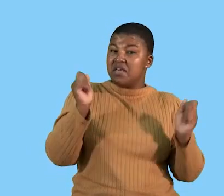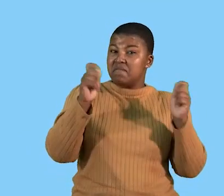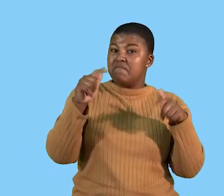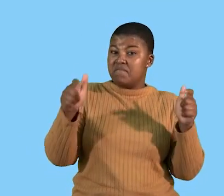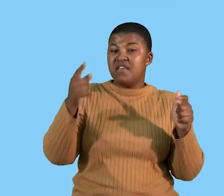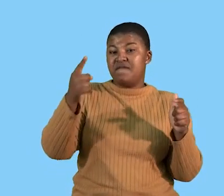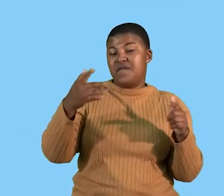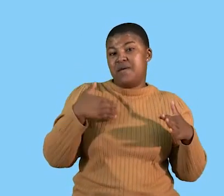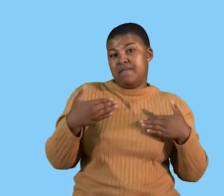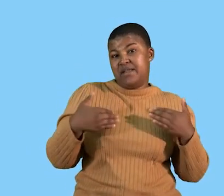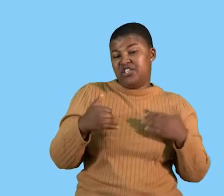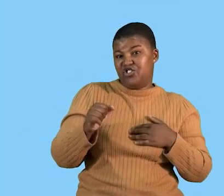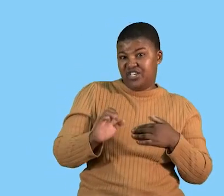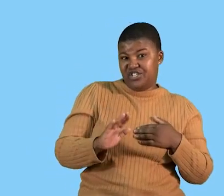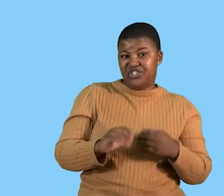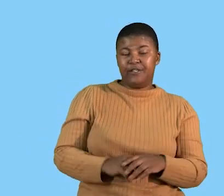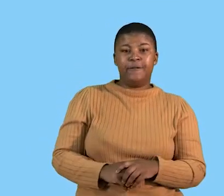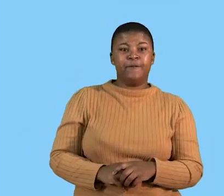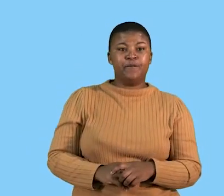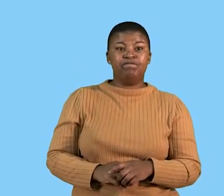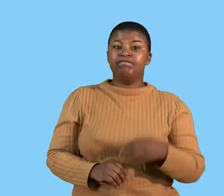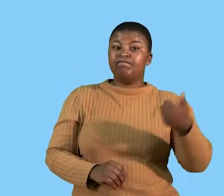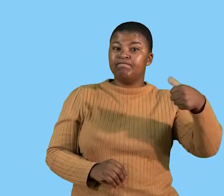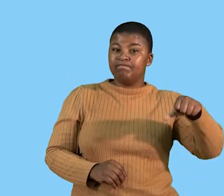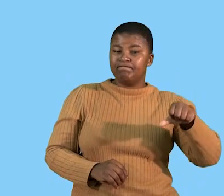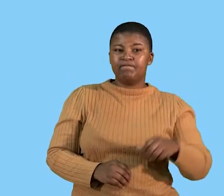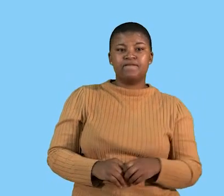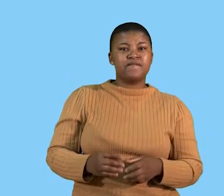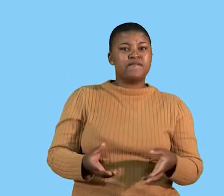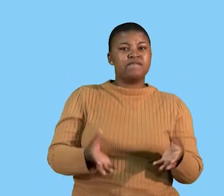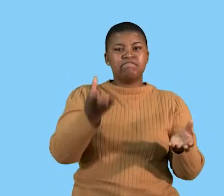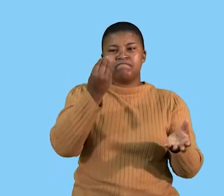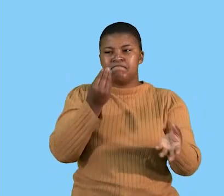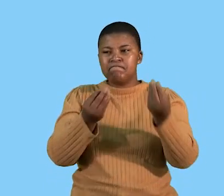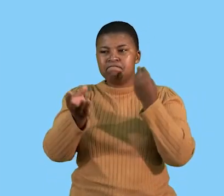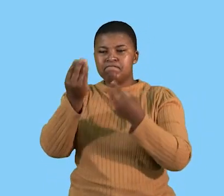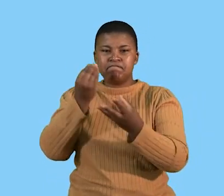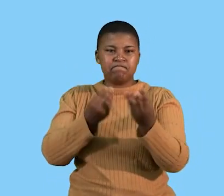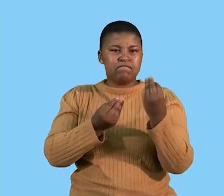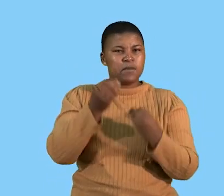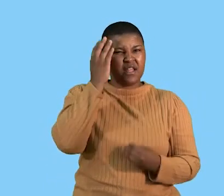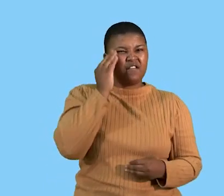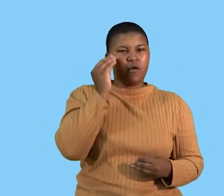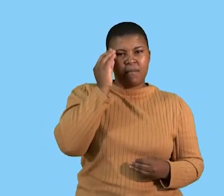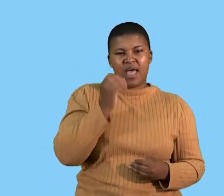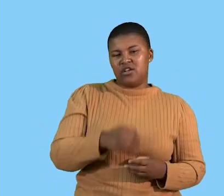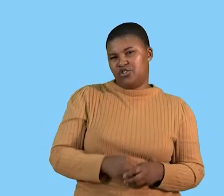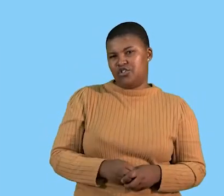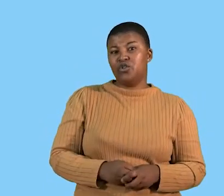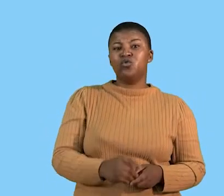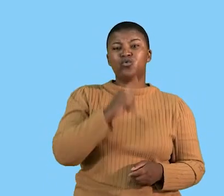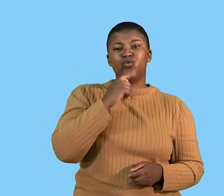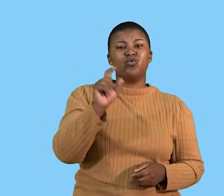of administration. Our fourth task is collection of the information, and here it